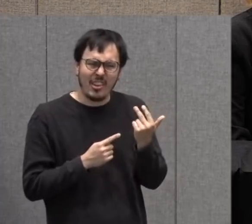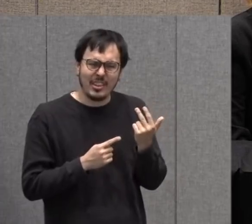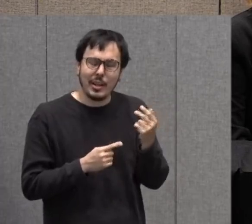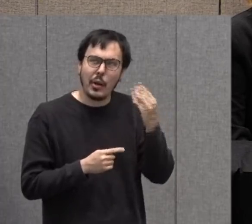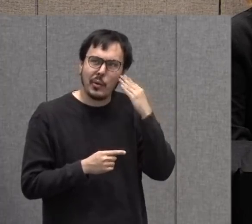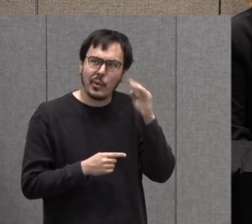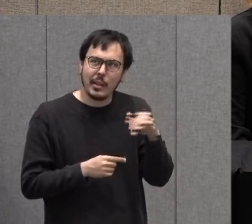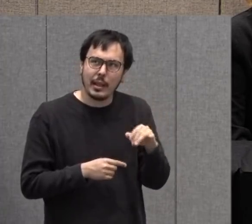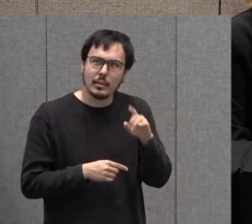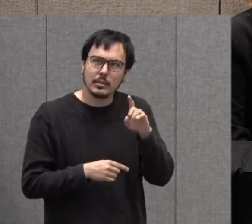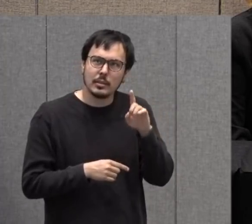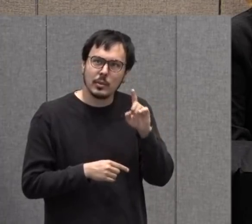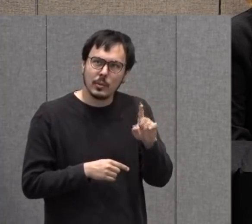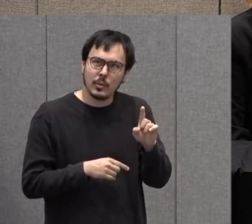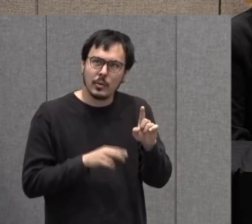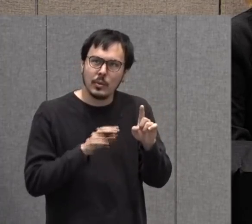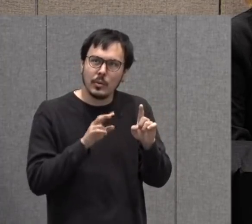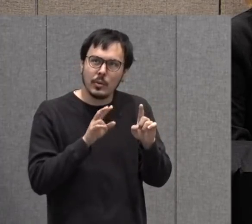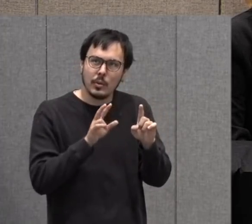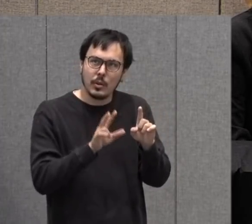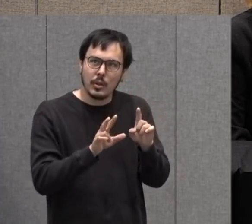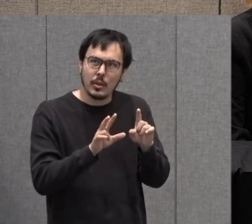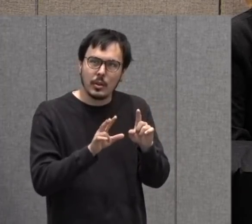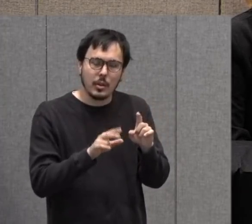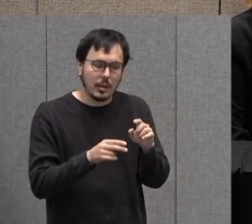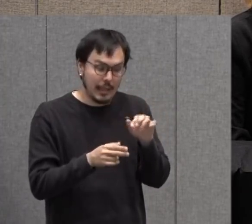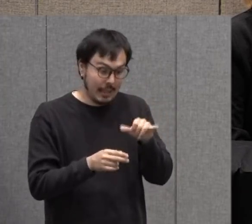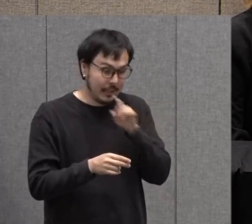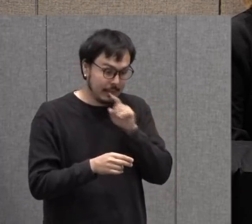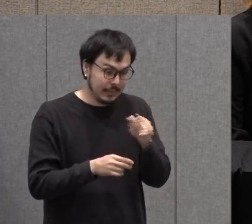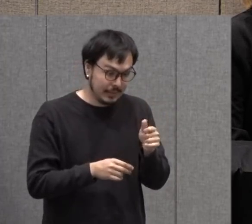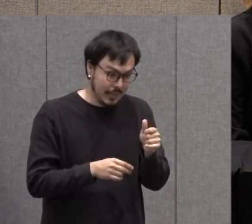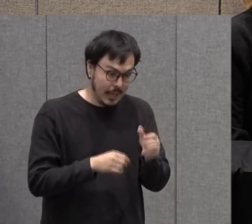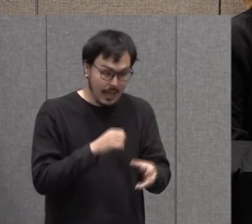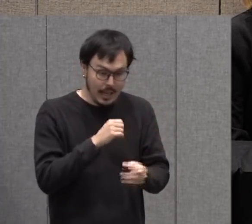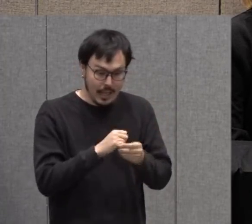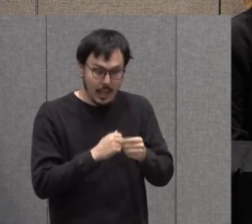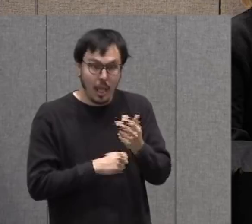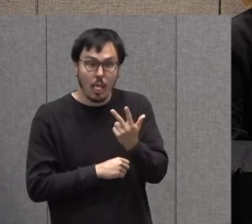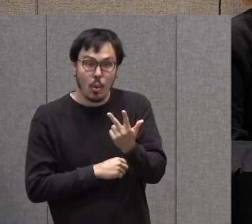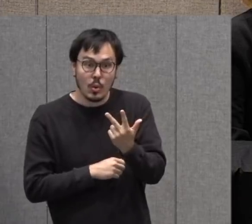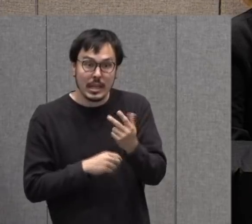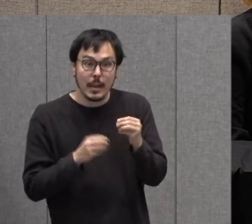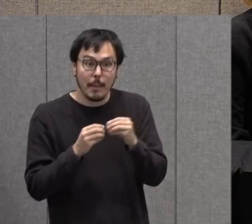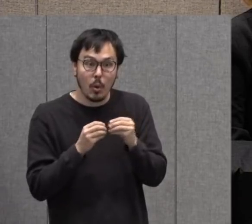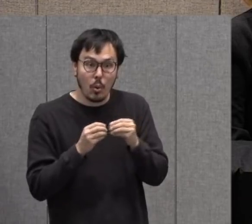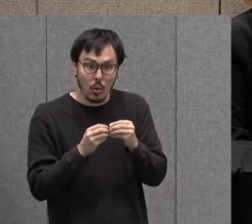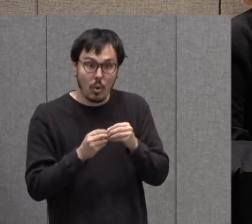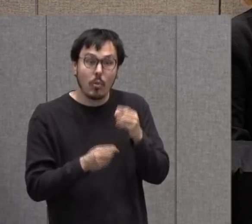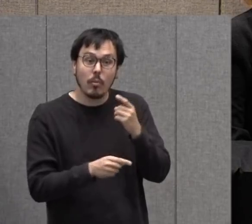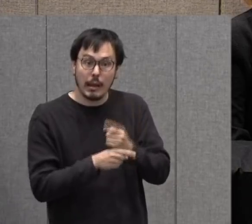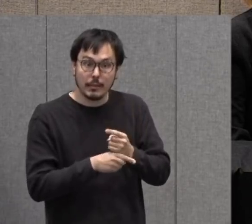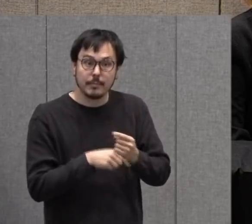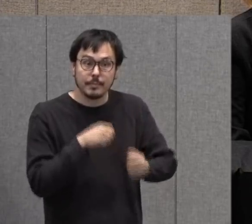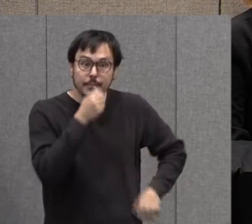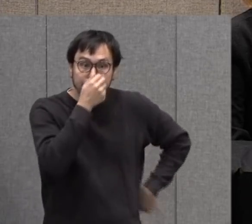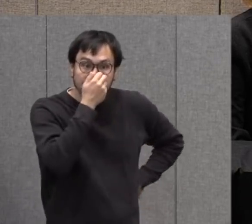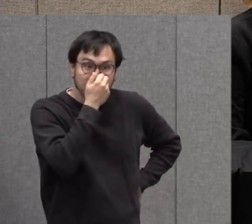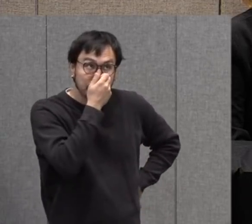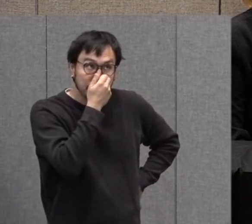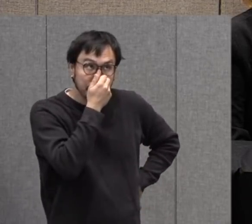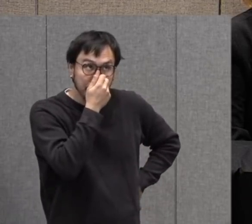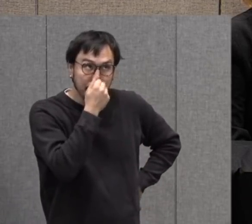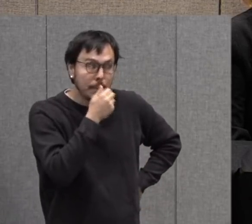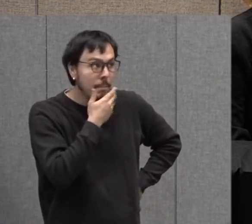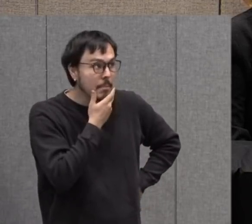10, and then 11, 12, 13. So that's a 10 plus 3 more, right? Okay,